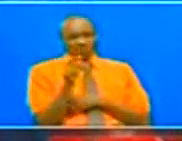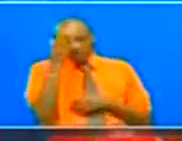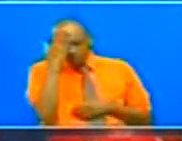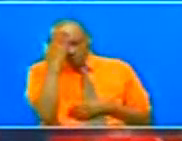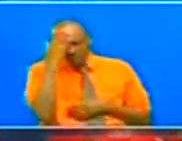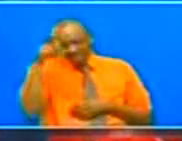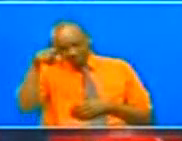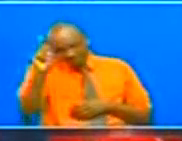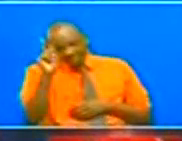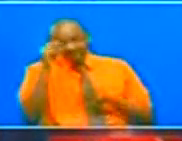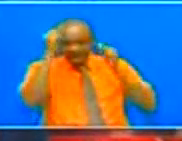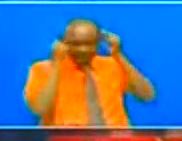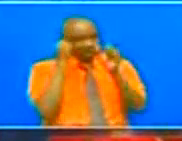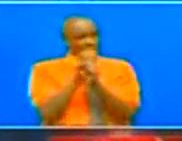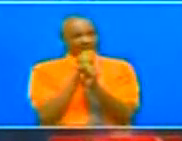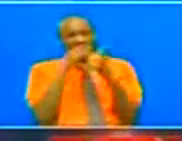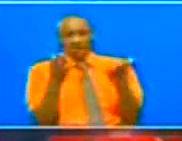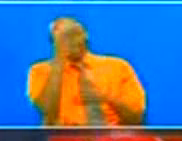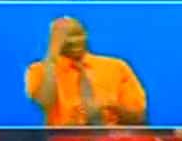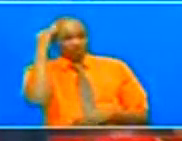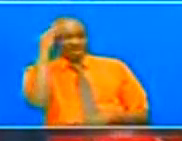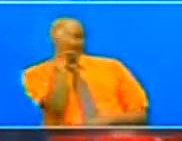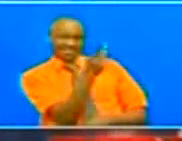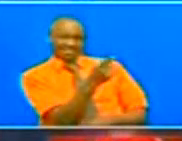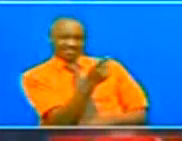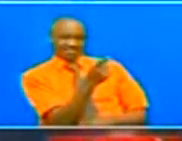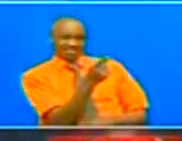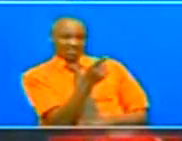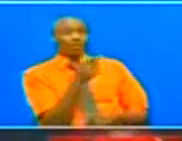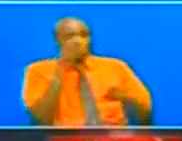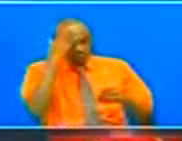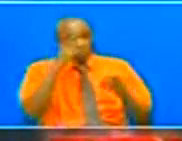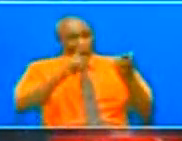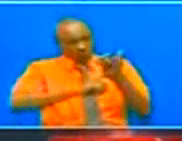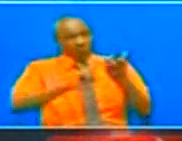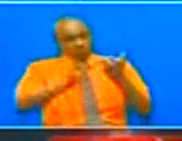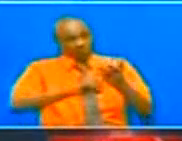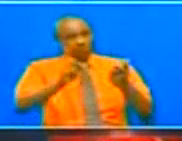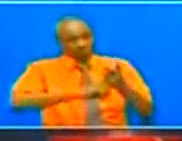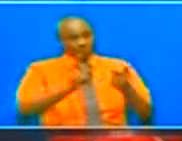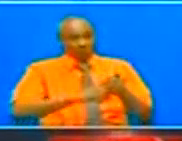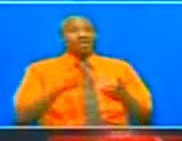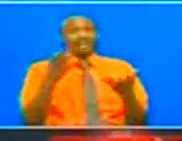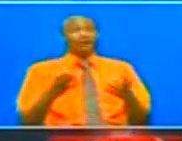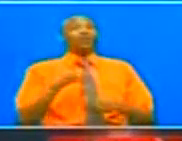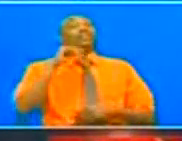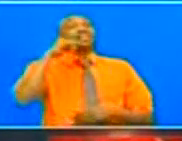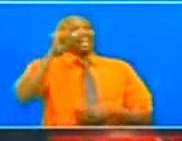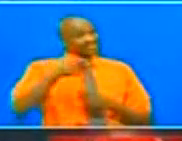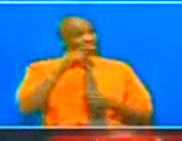performance of KDF under AMISOM in Somalia, then the next question will